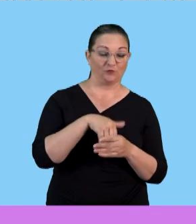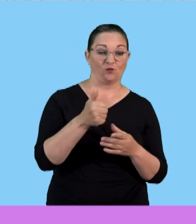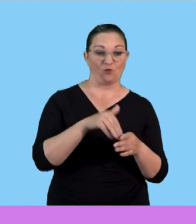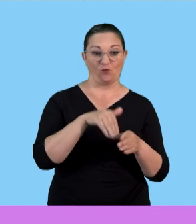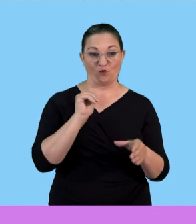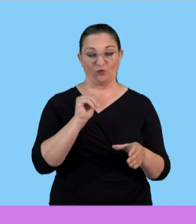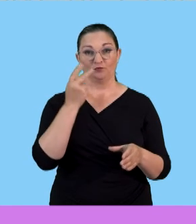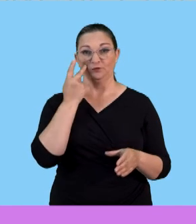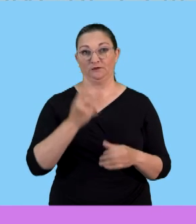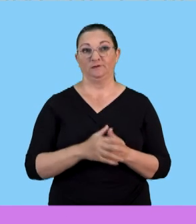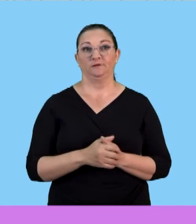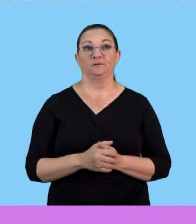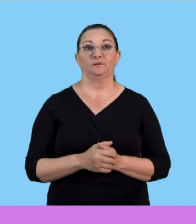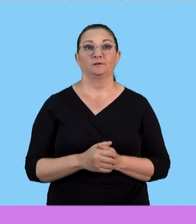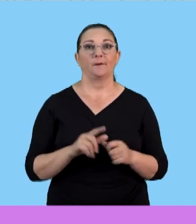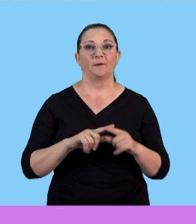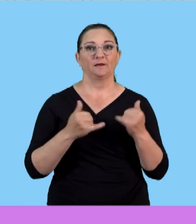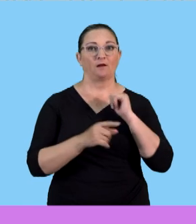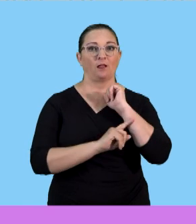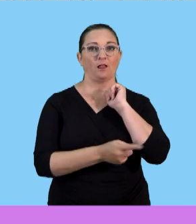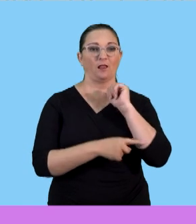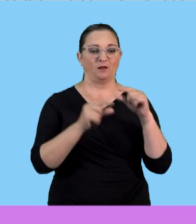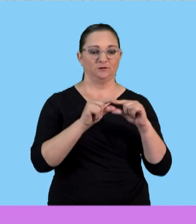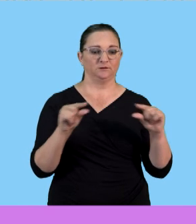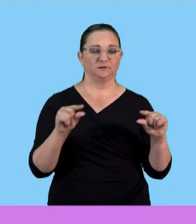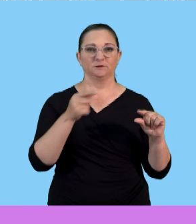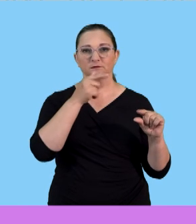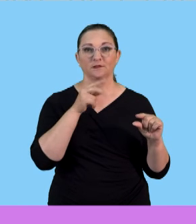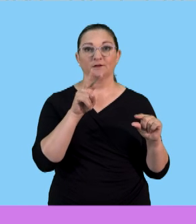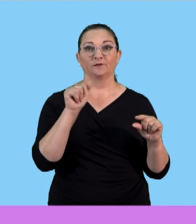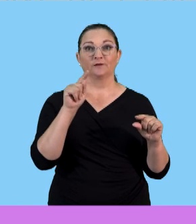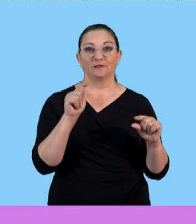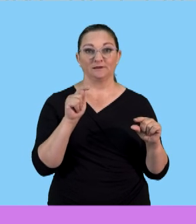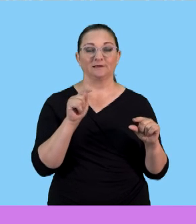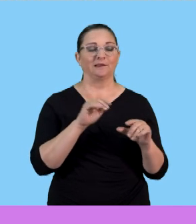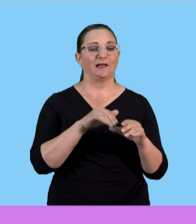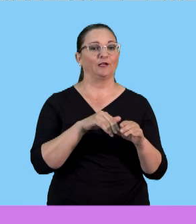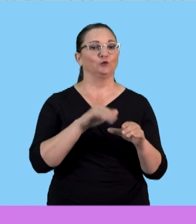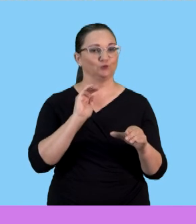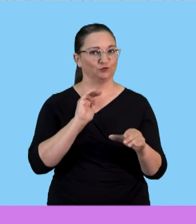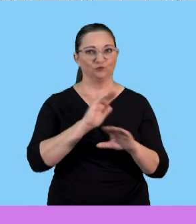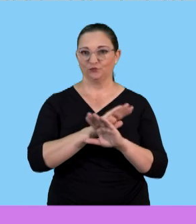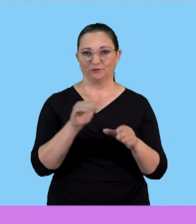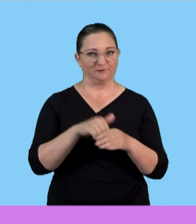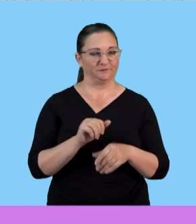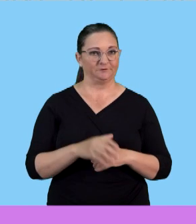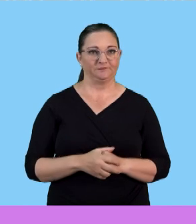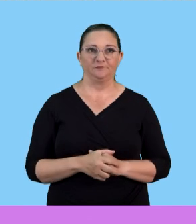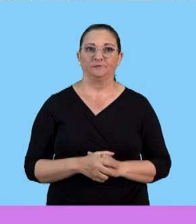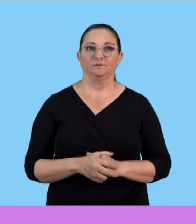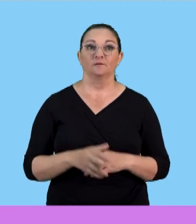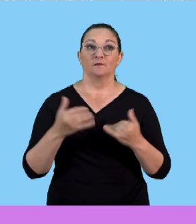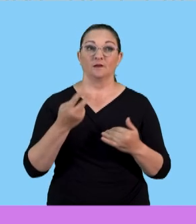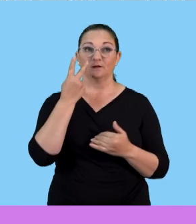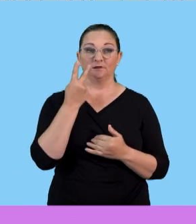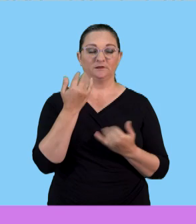or excluded. So now looking at the last part on our table, it says VAT exclusive.